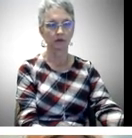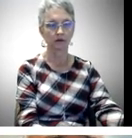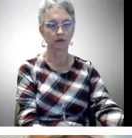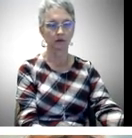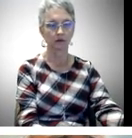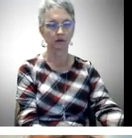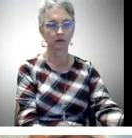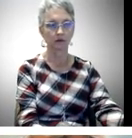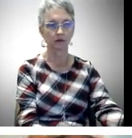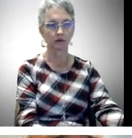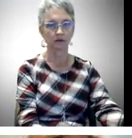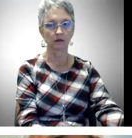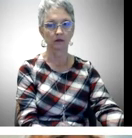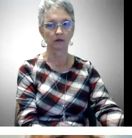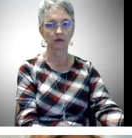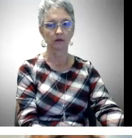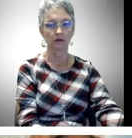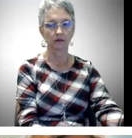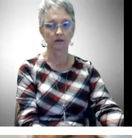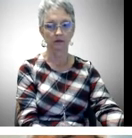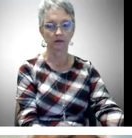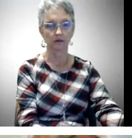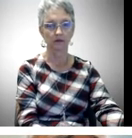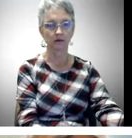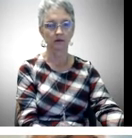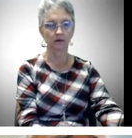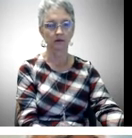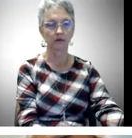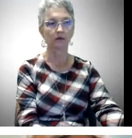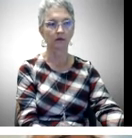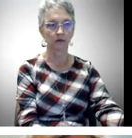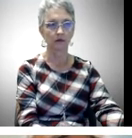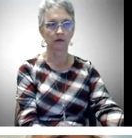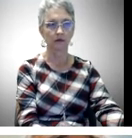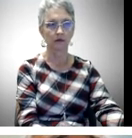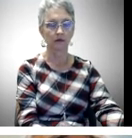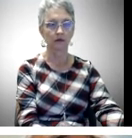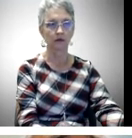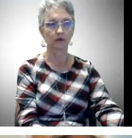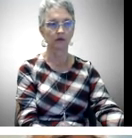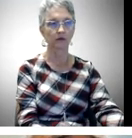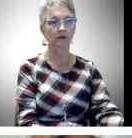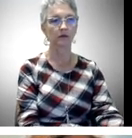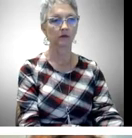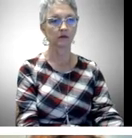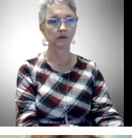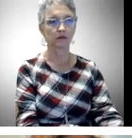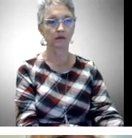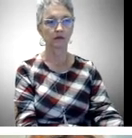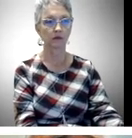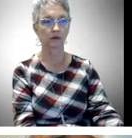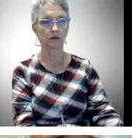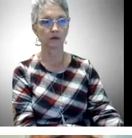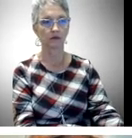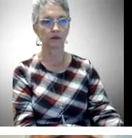there's also a guardian of the estate, where you're managing the finances of the individual. And each year, a guardianship has to be